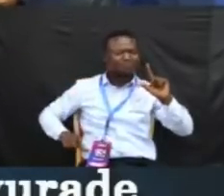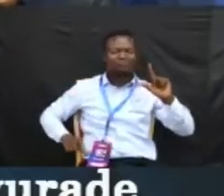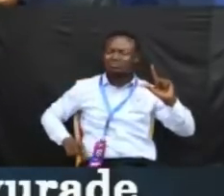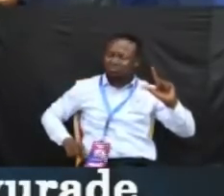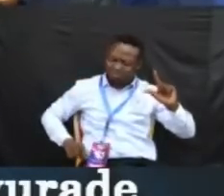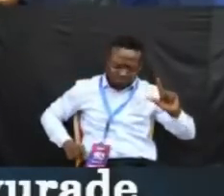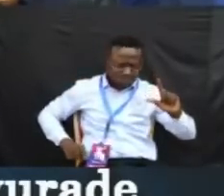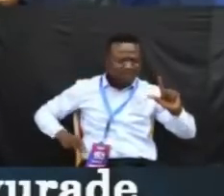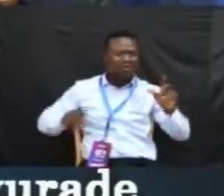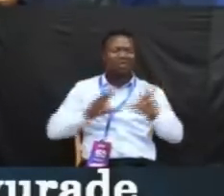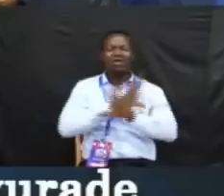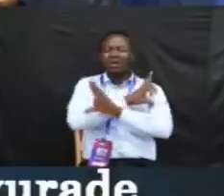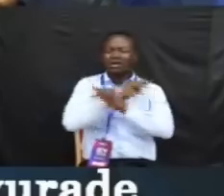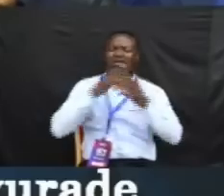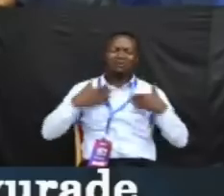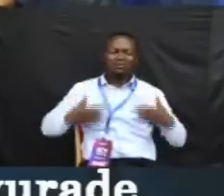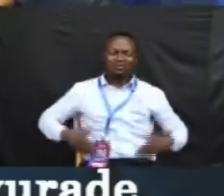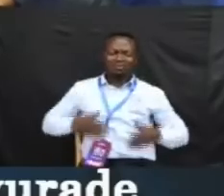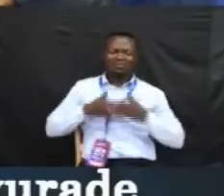am.